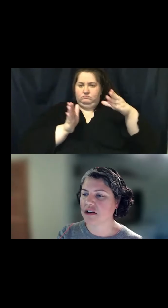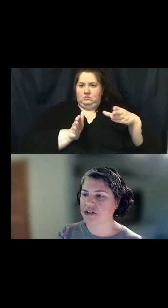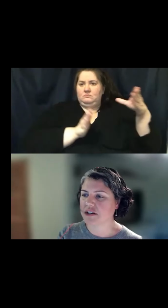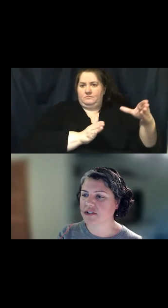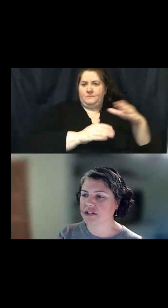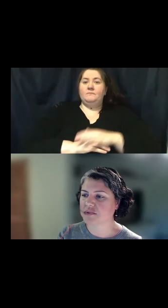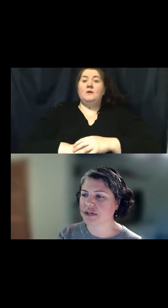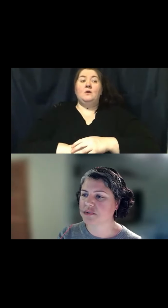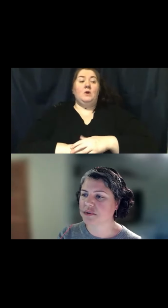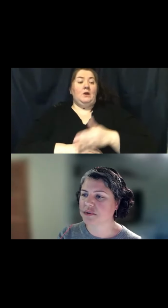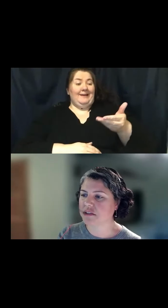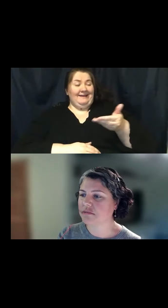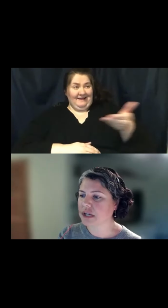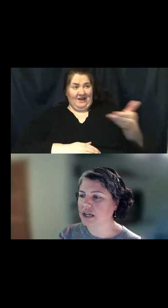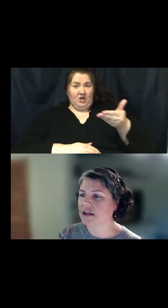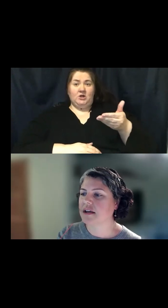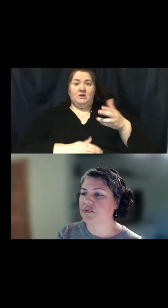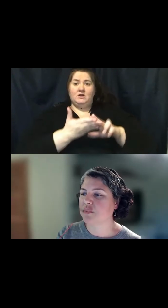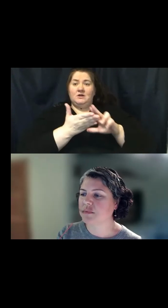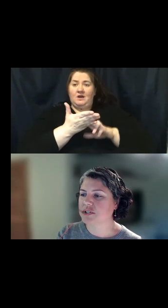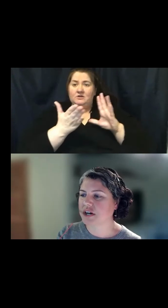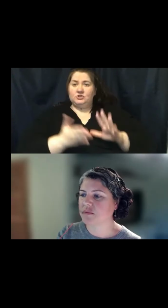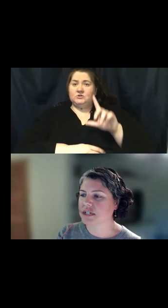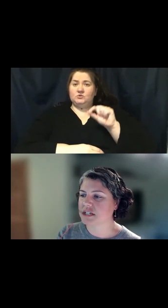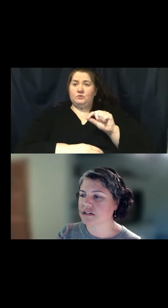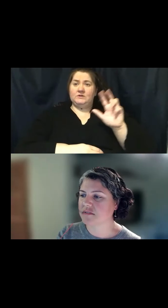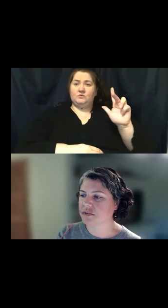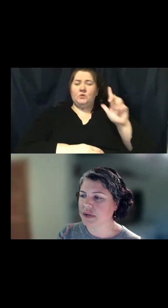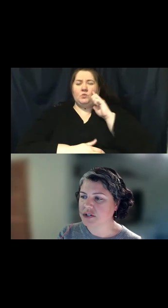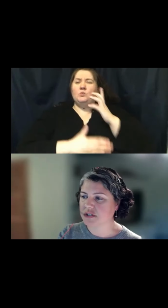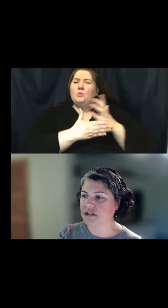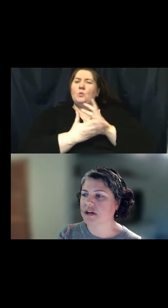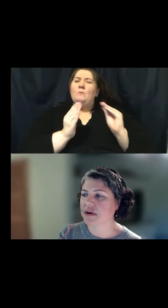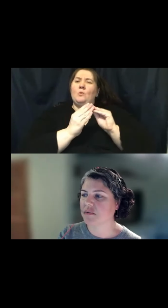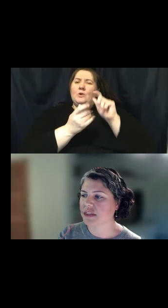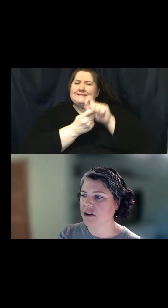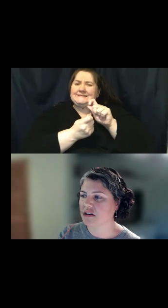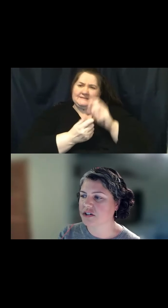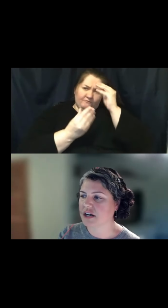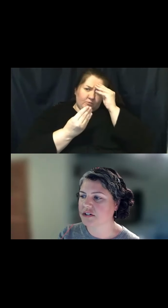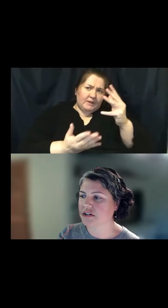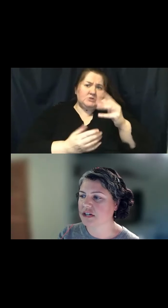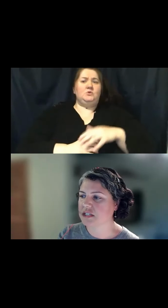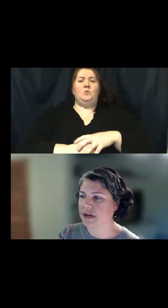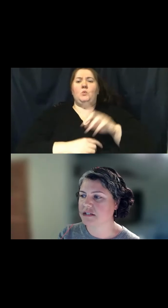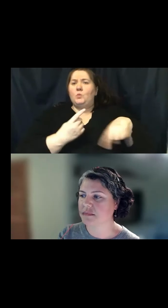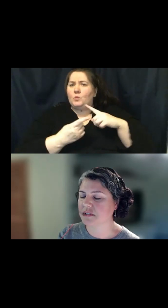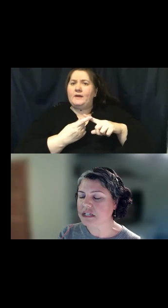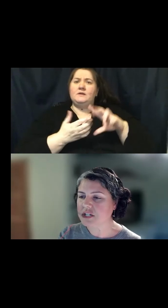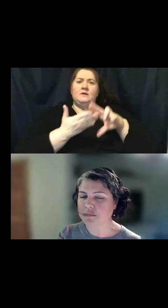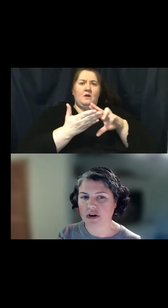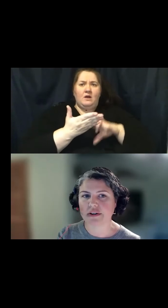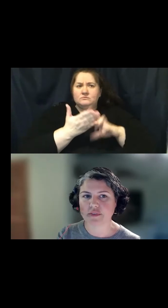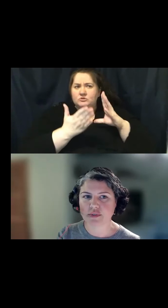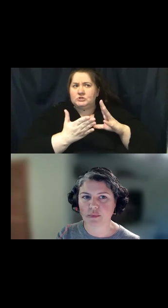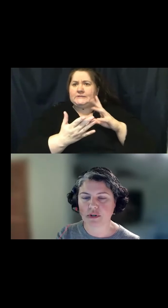a contractor in 2023, we will share more detailed information about when the contractor expects to build